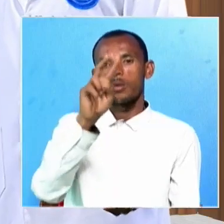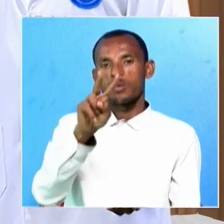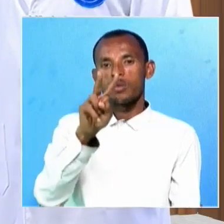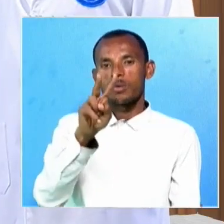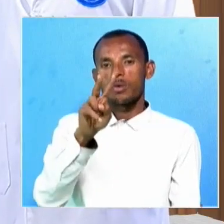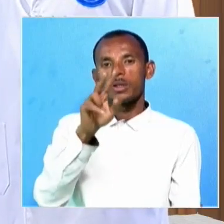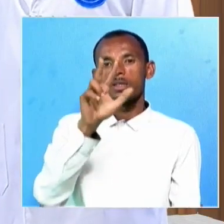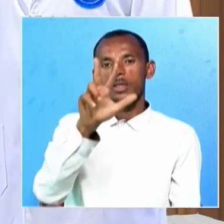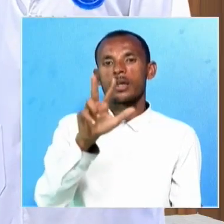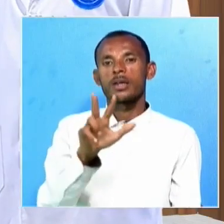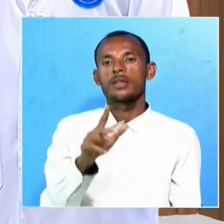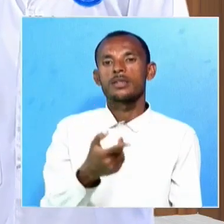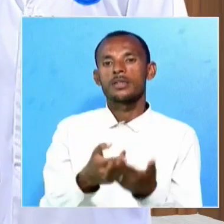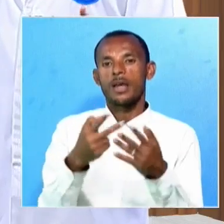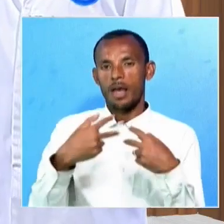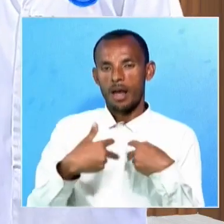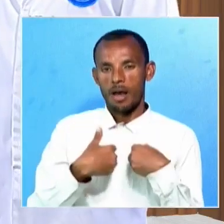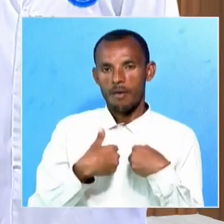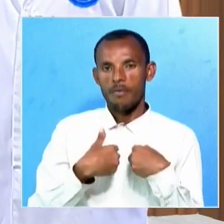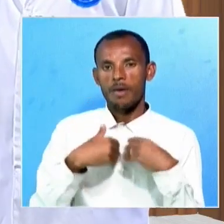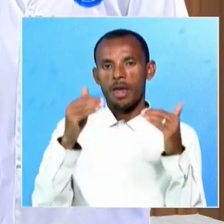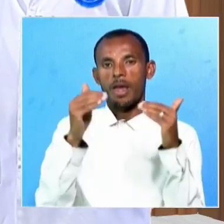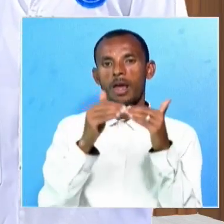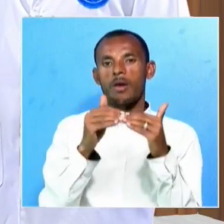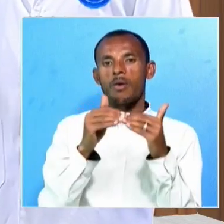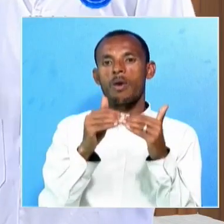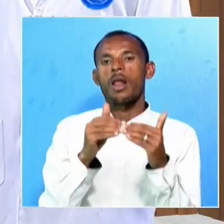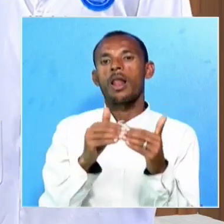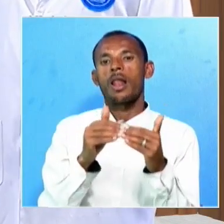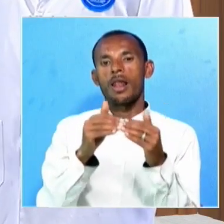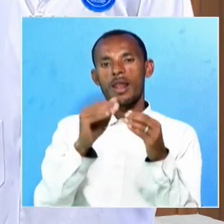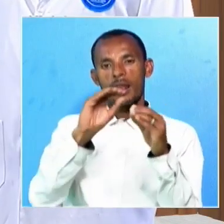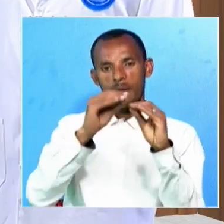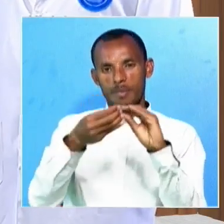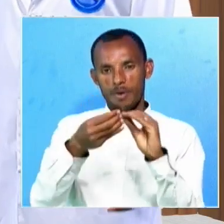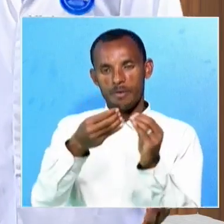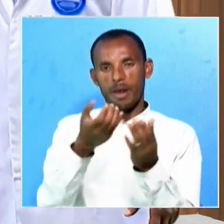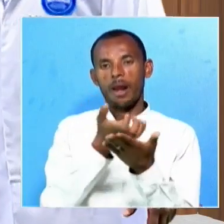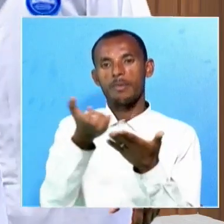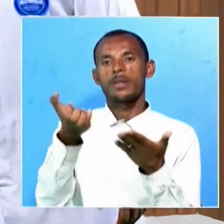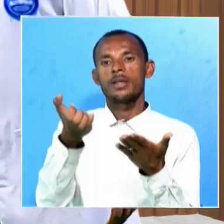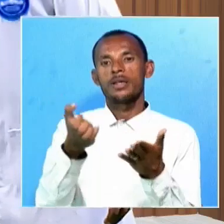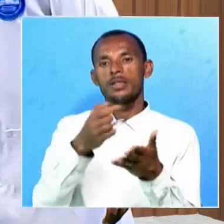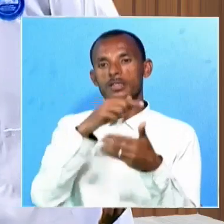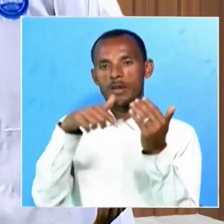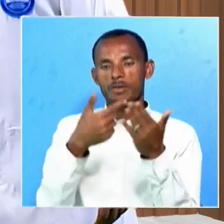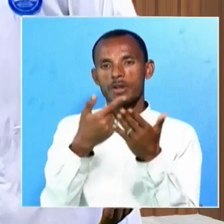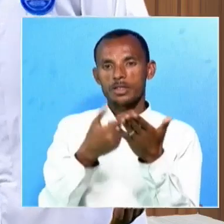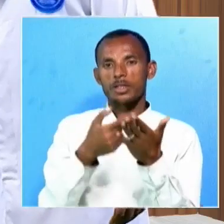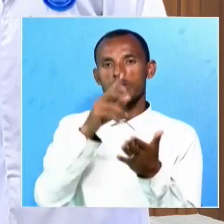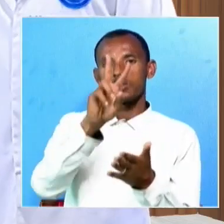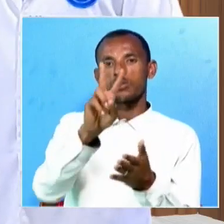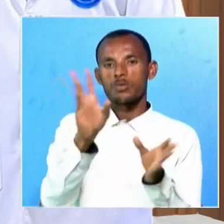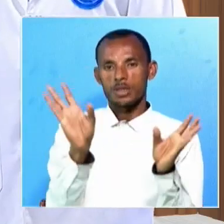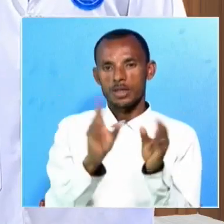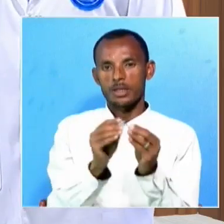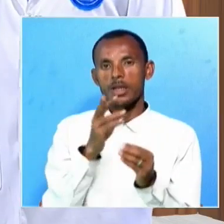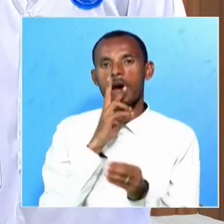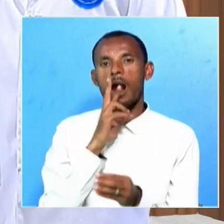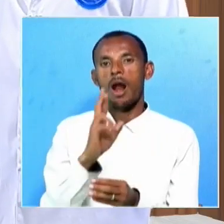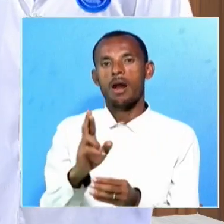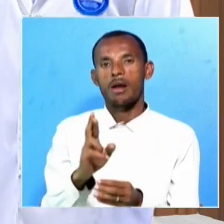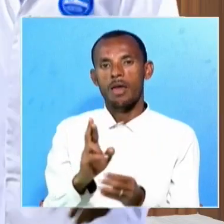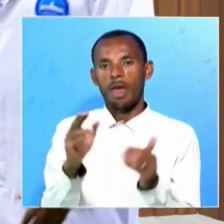3. They have equal number of elements. Therefore, these two sets